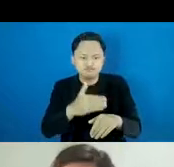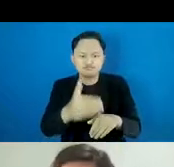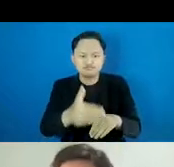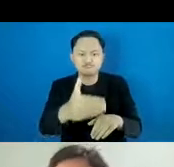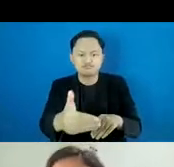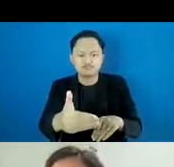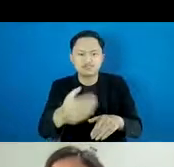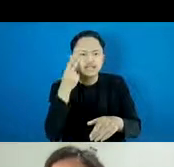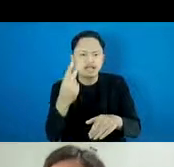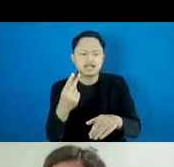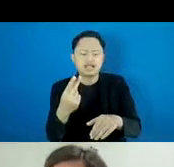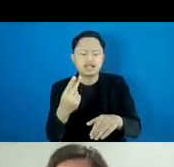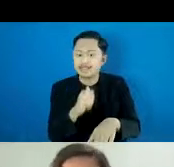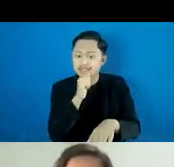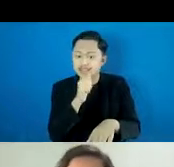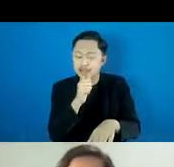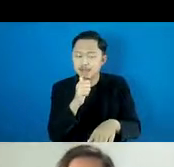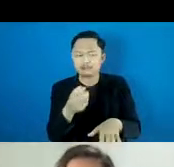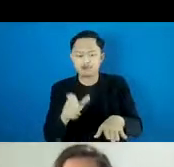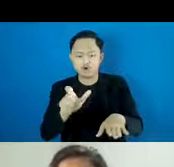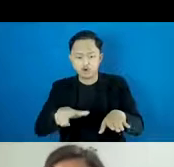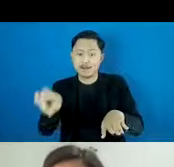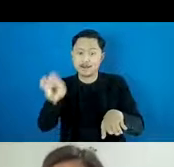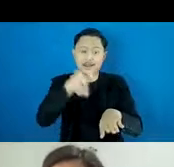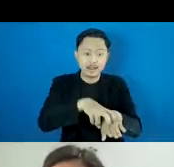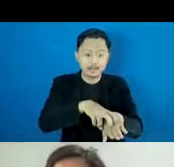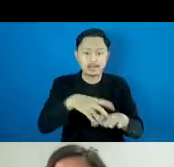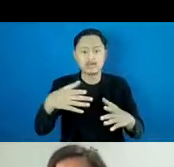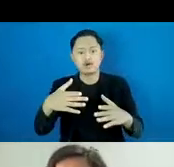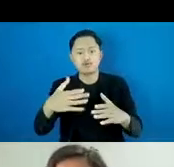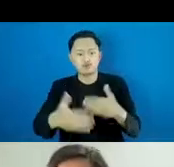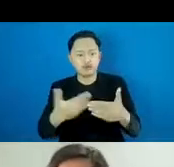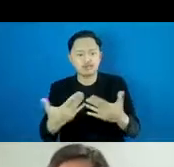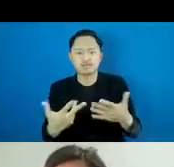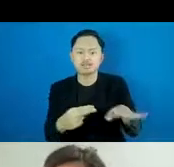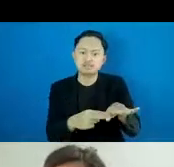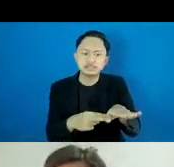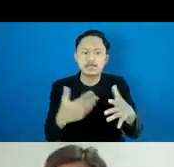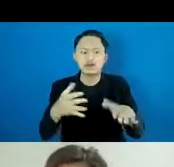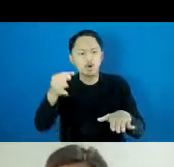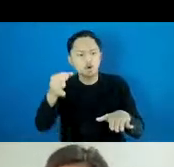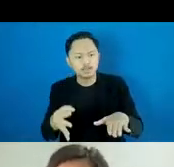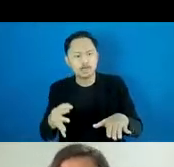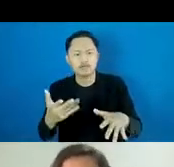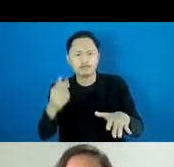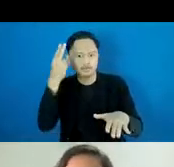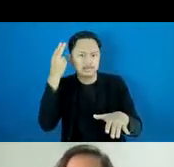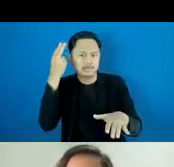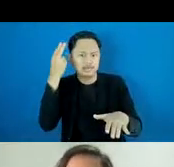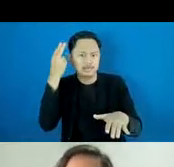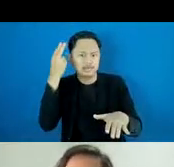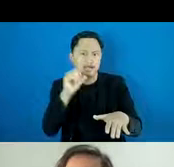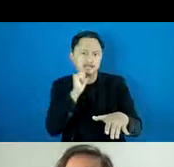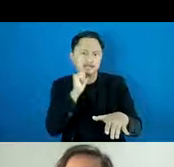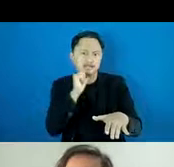pay the system by user fares. And depending on the city, we can have subsidies from the municipality.